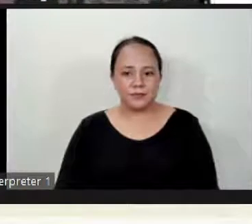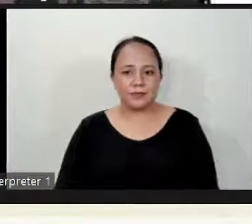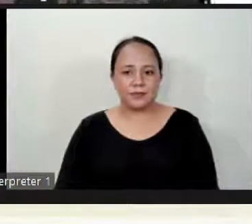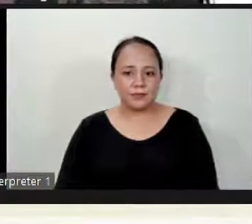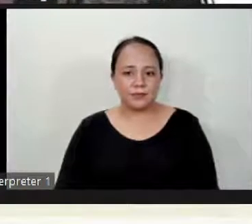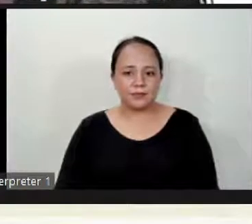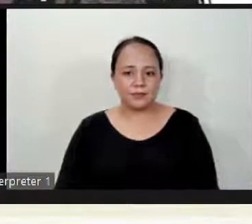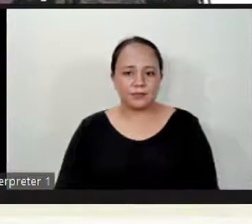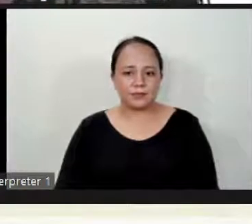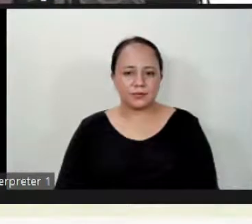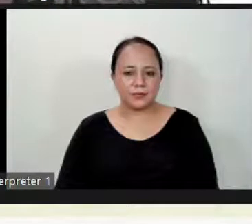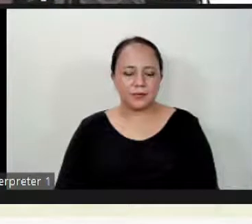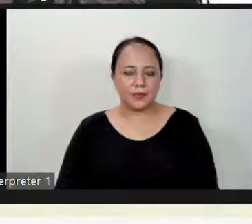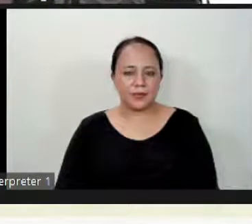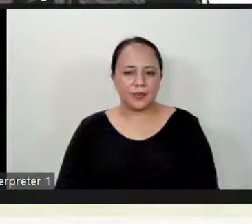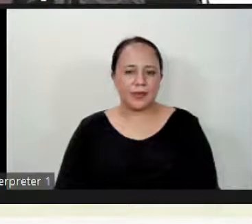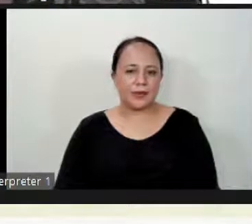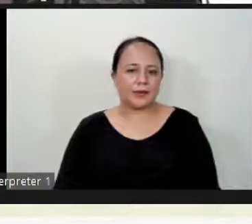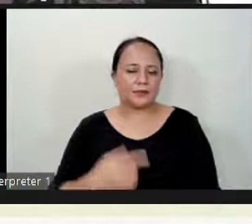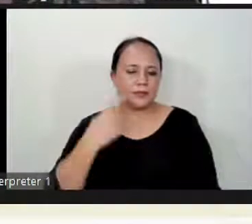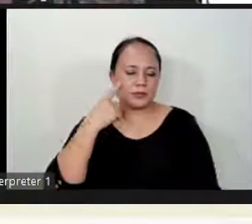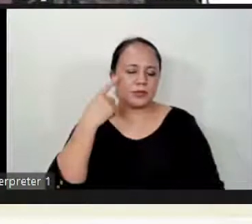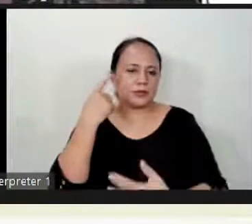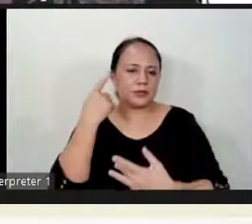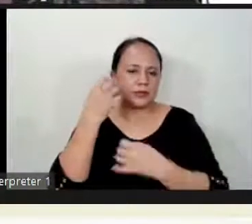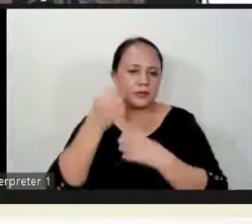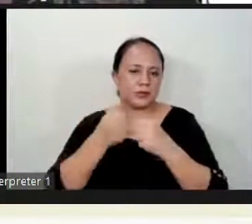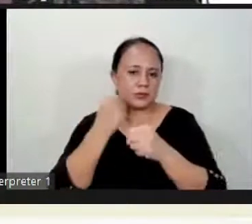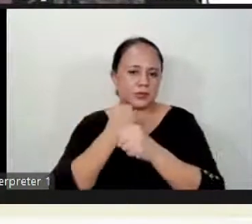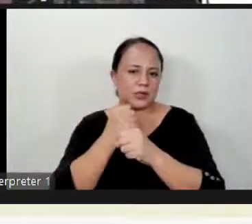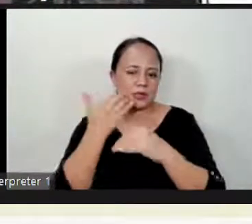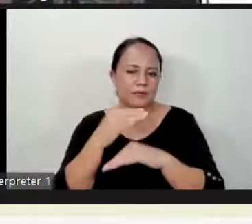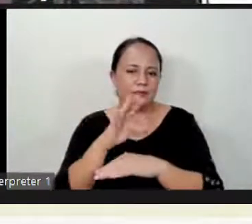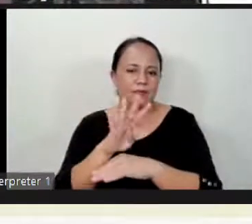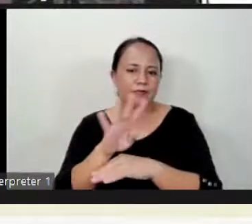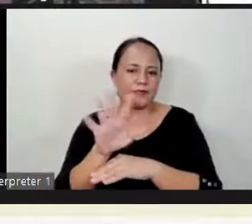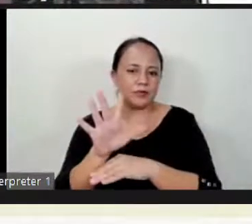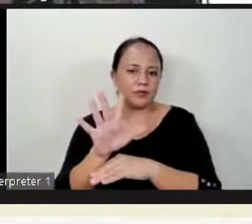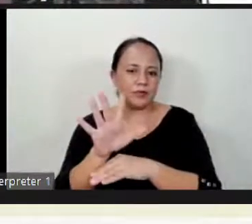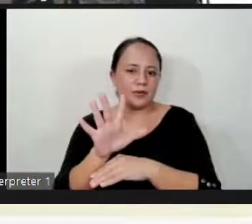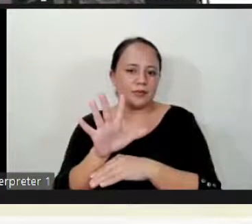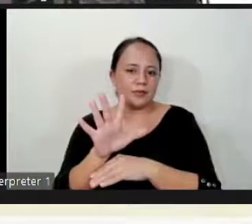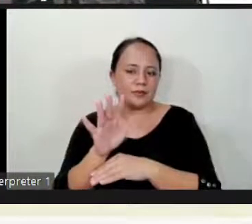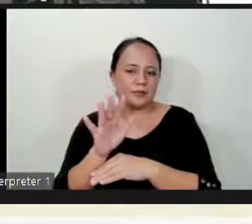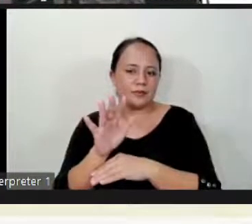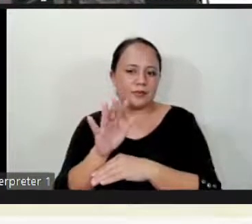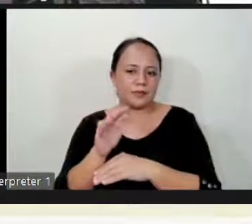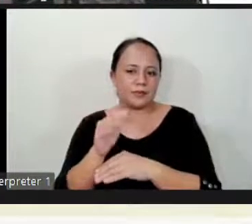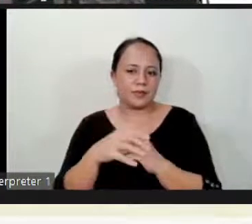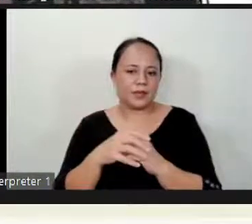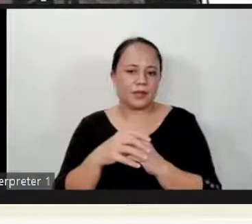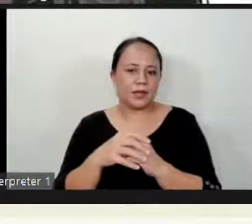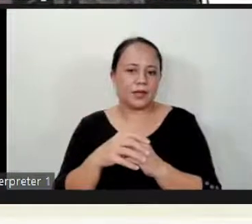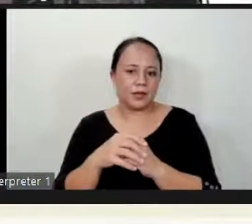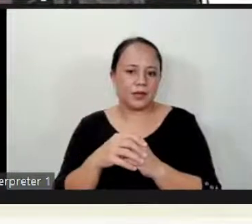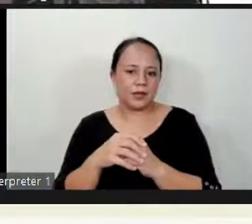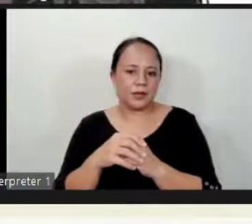I think it is the annual limit is of 45 is lifted. So I